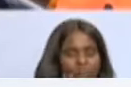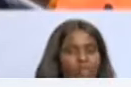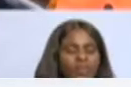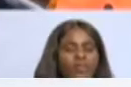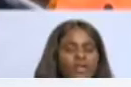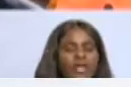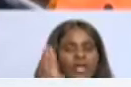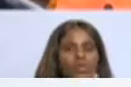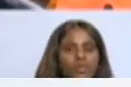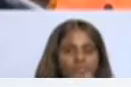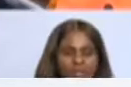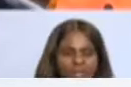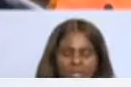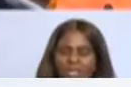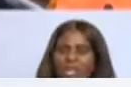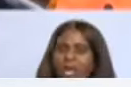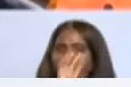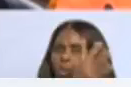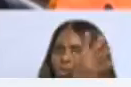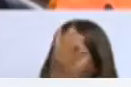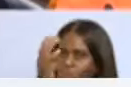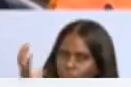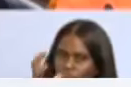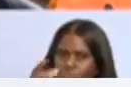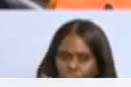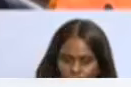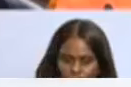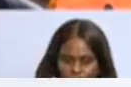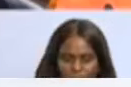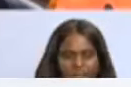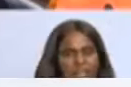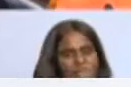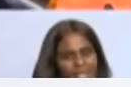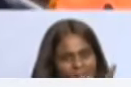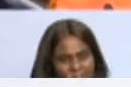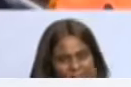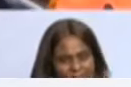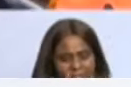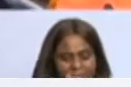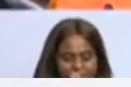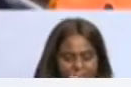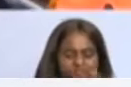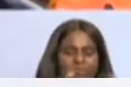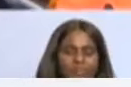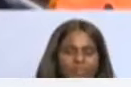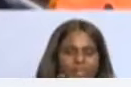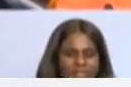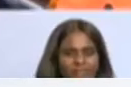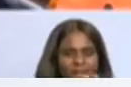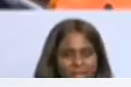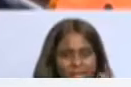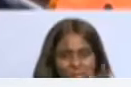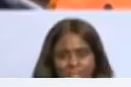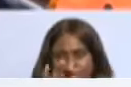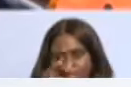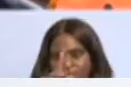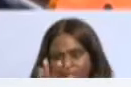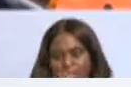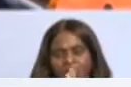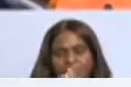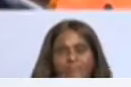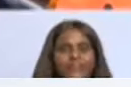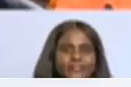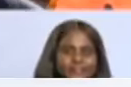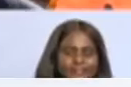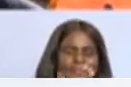using our local wood and labor and the skills under the CDF skills training.